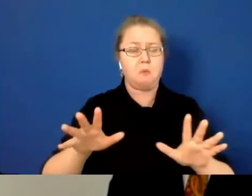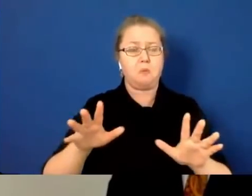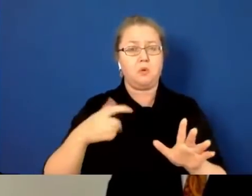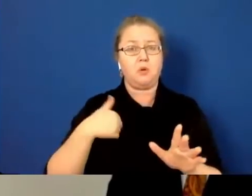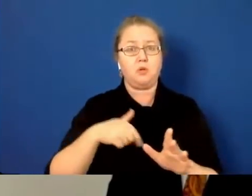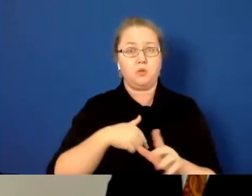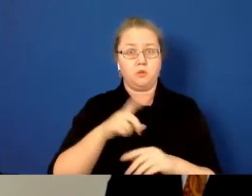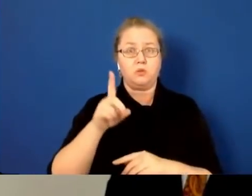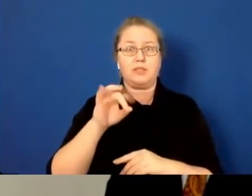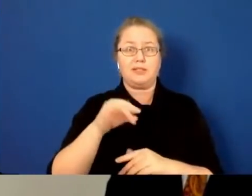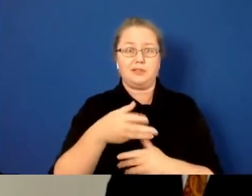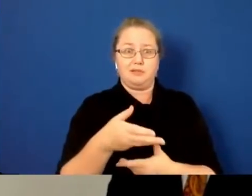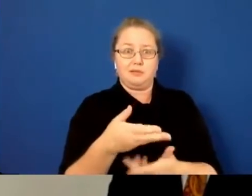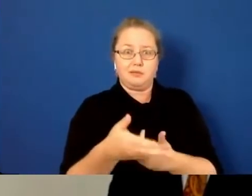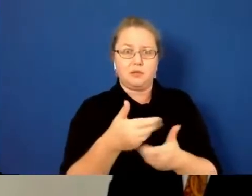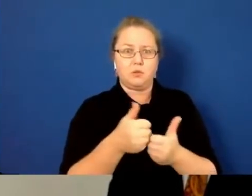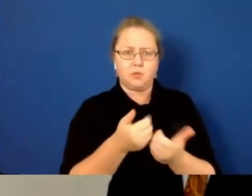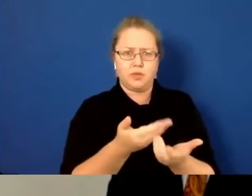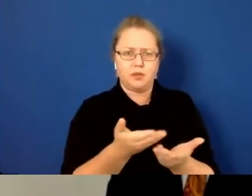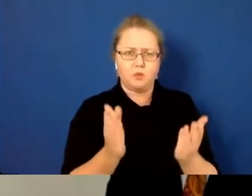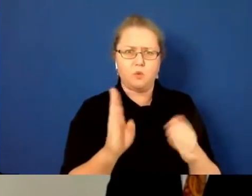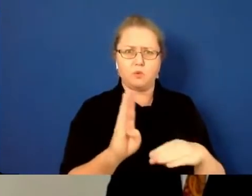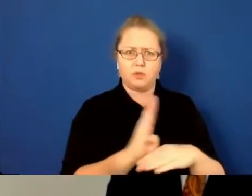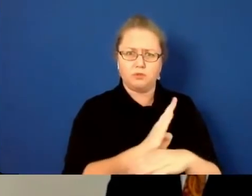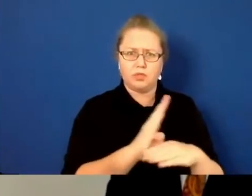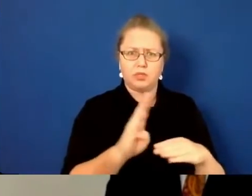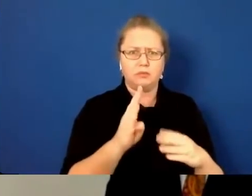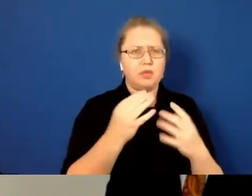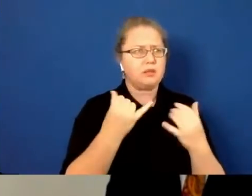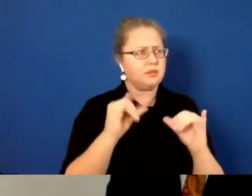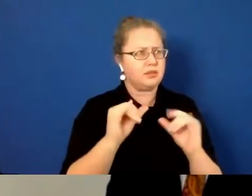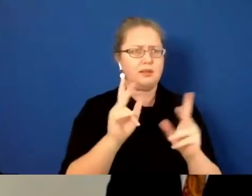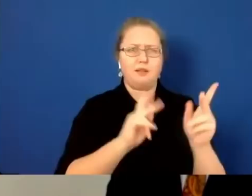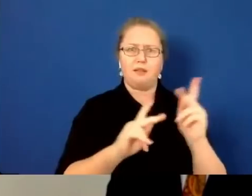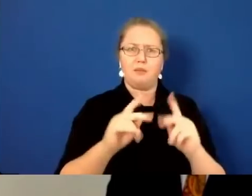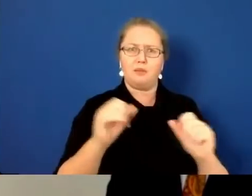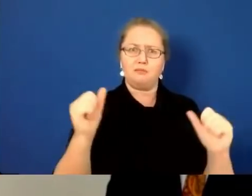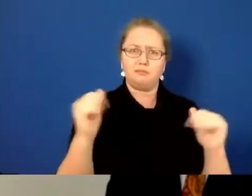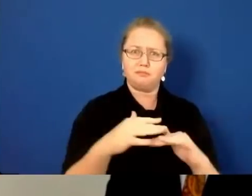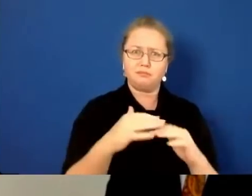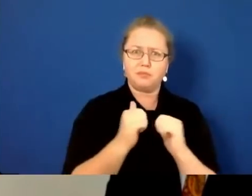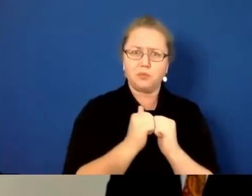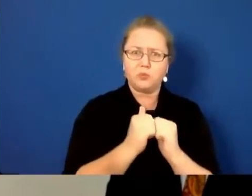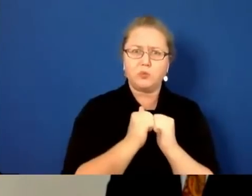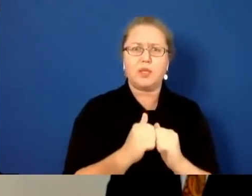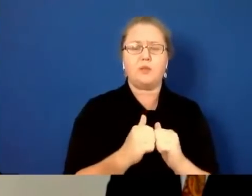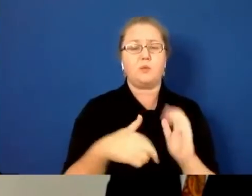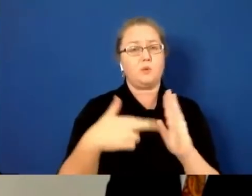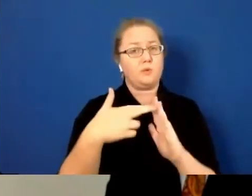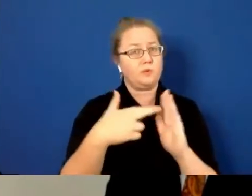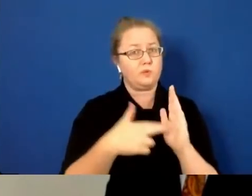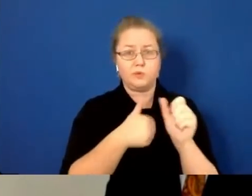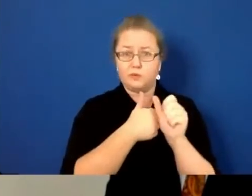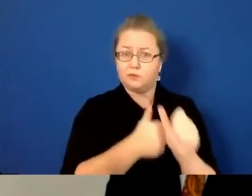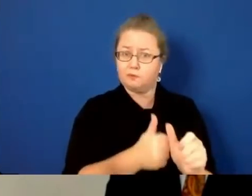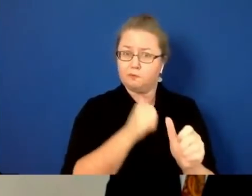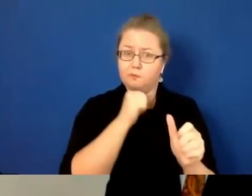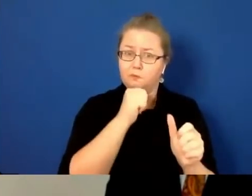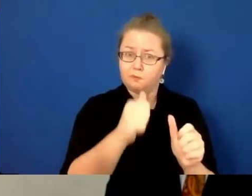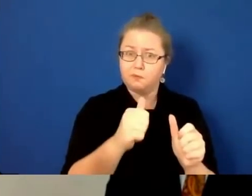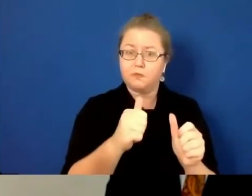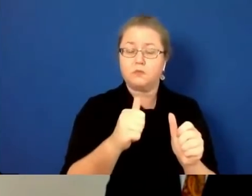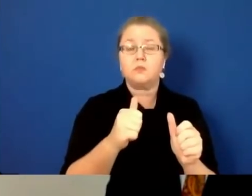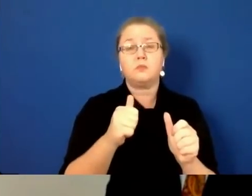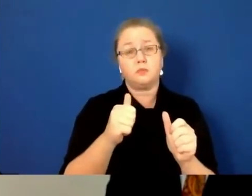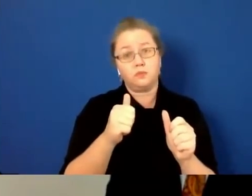way only, and that we need to learn about how do we live with this virus and reduce those settings when we know transmission